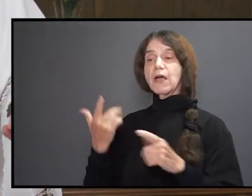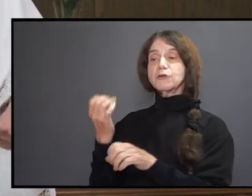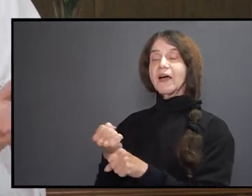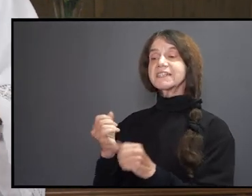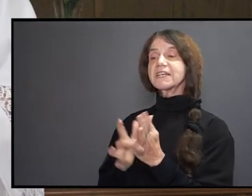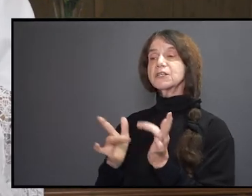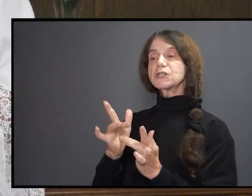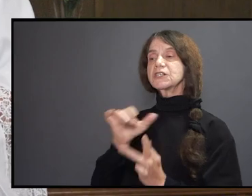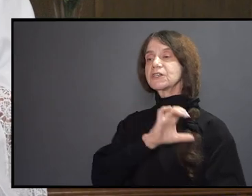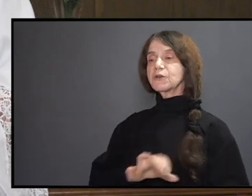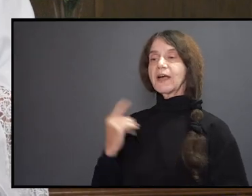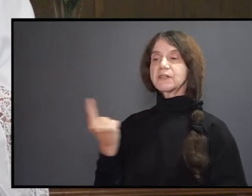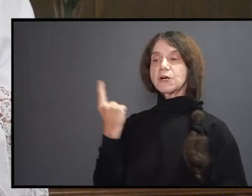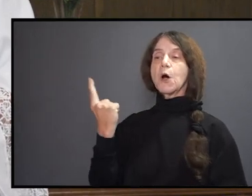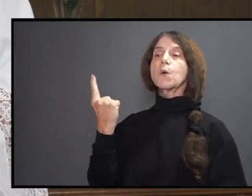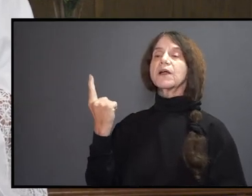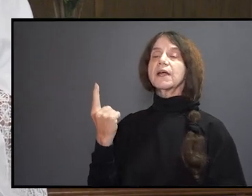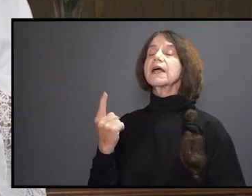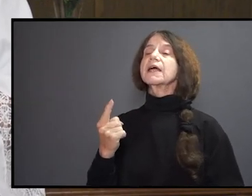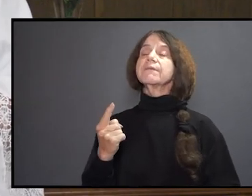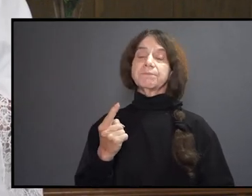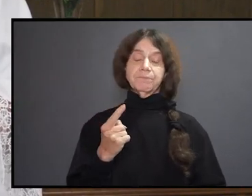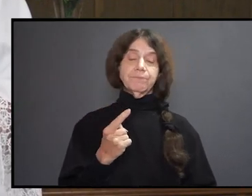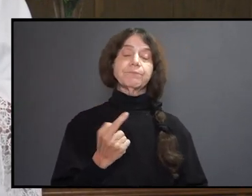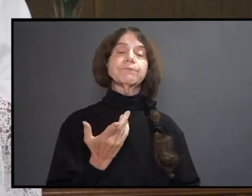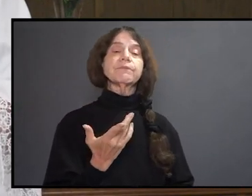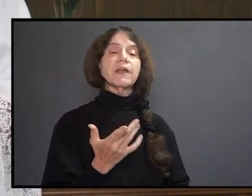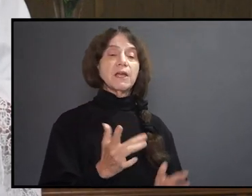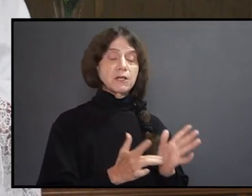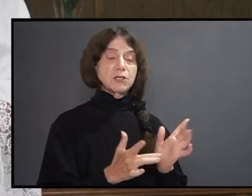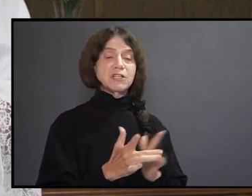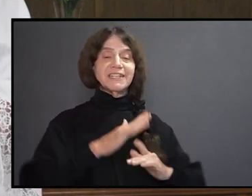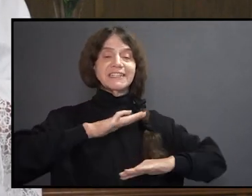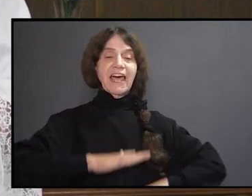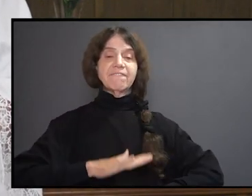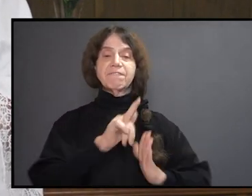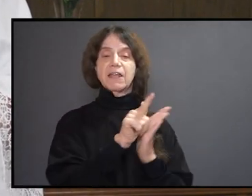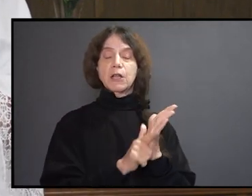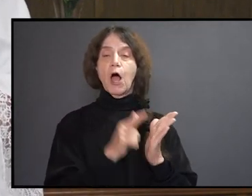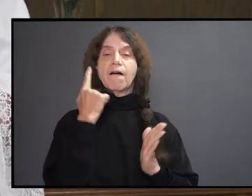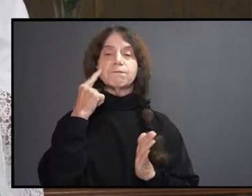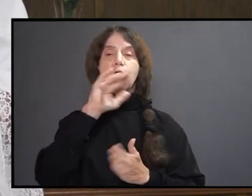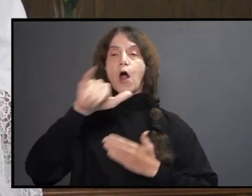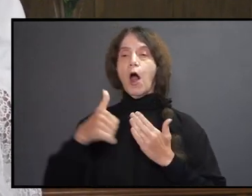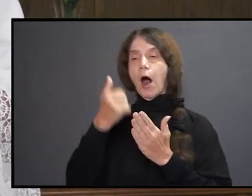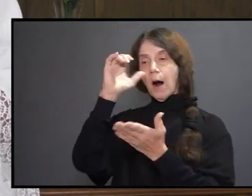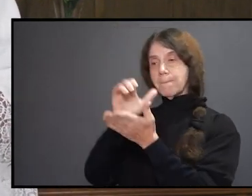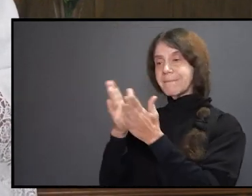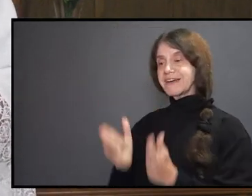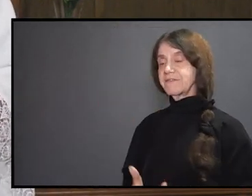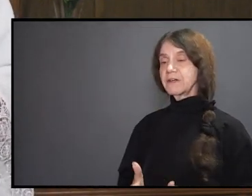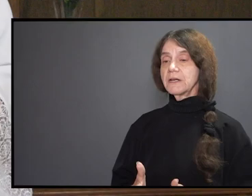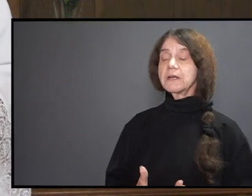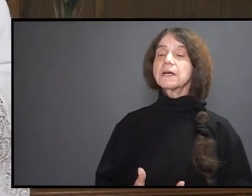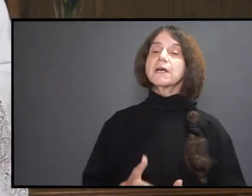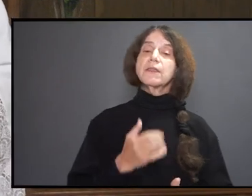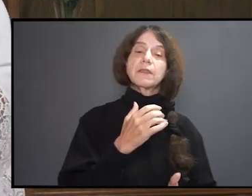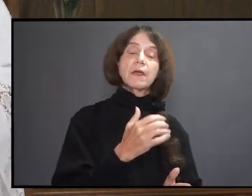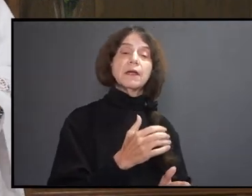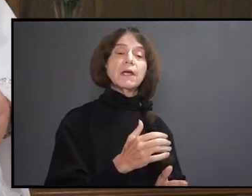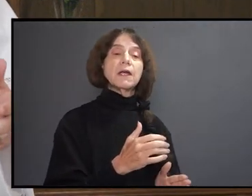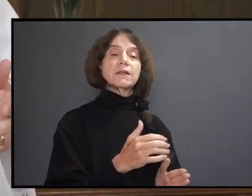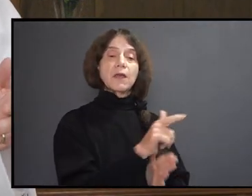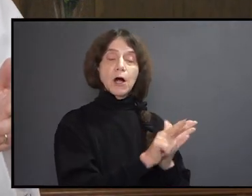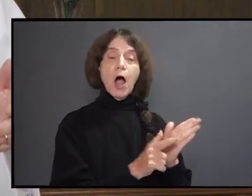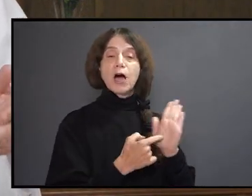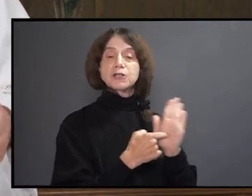alone, who is the end of the law for righteousness to everyone who believes. The curse of the law is ended. Jesus,